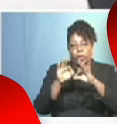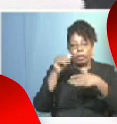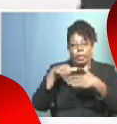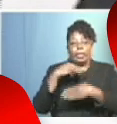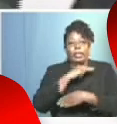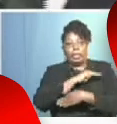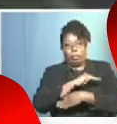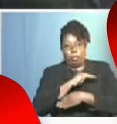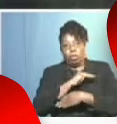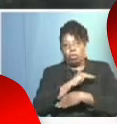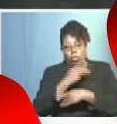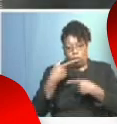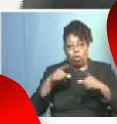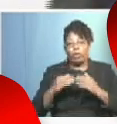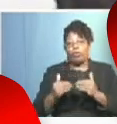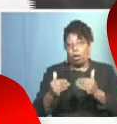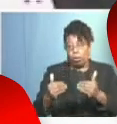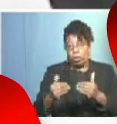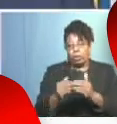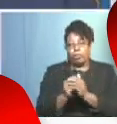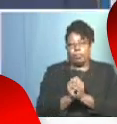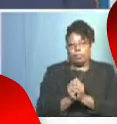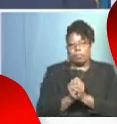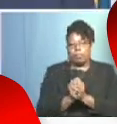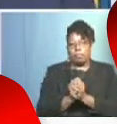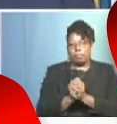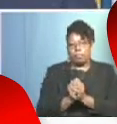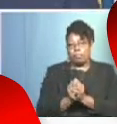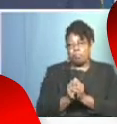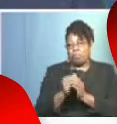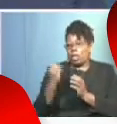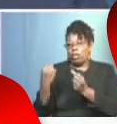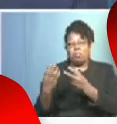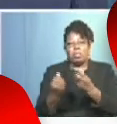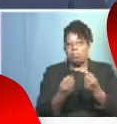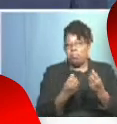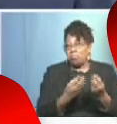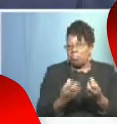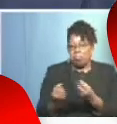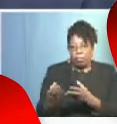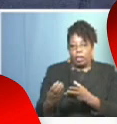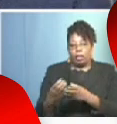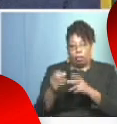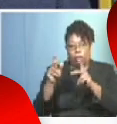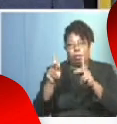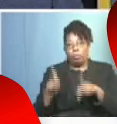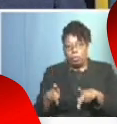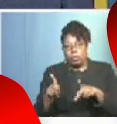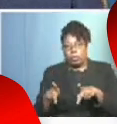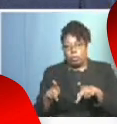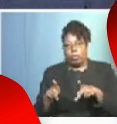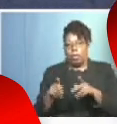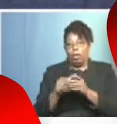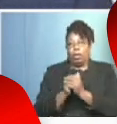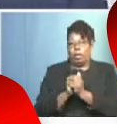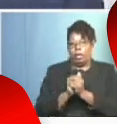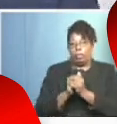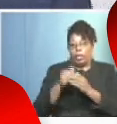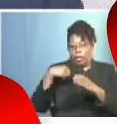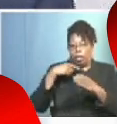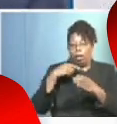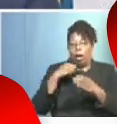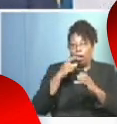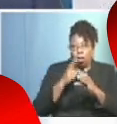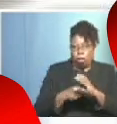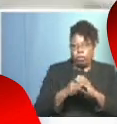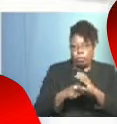ministry moving forward. Hundreds, literally hundreds of officers, both in terms of confirmation of